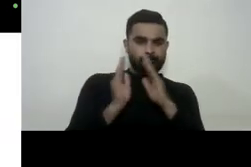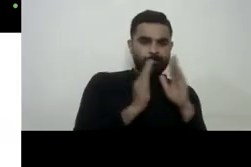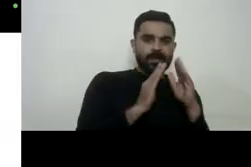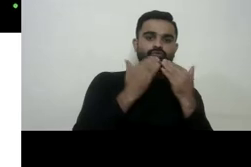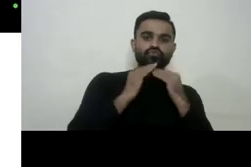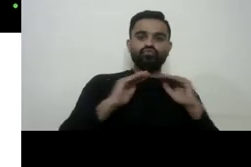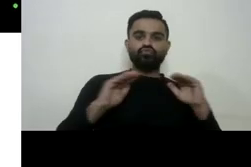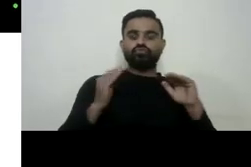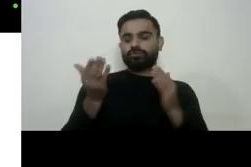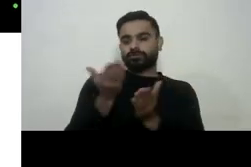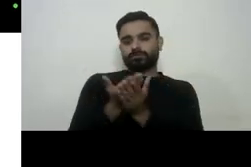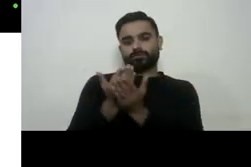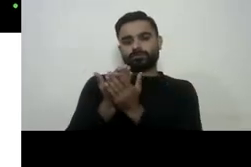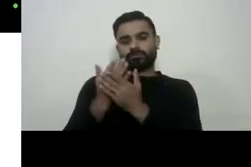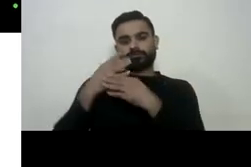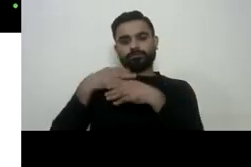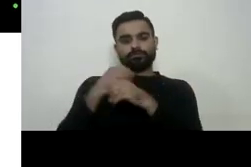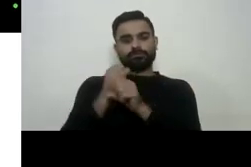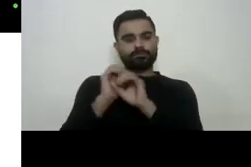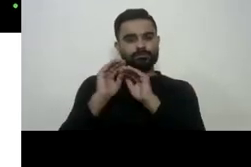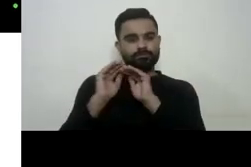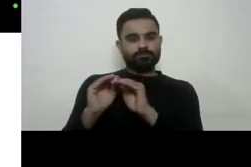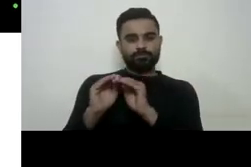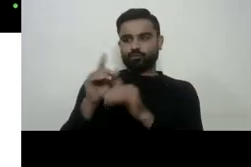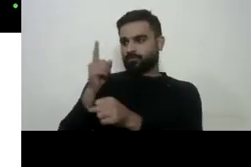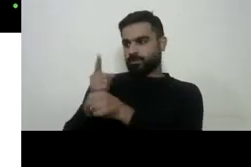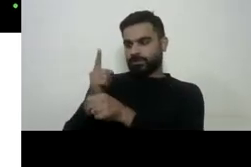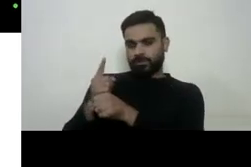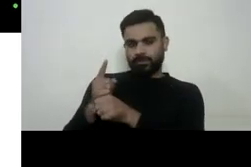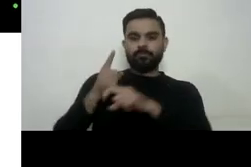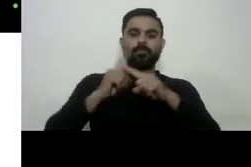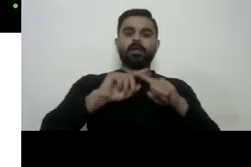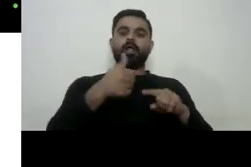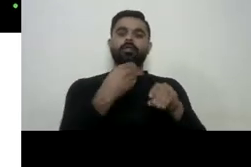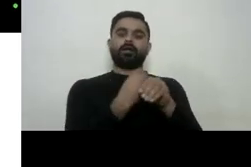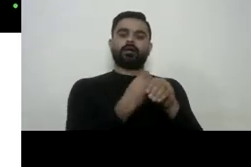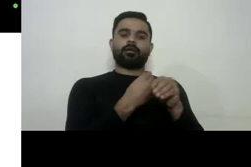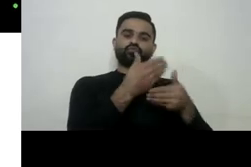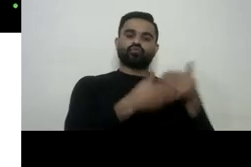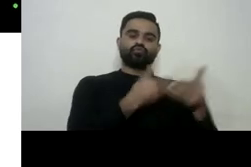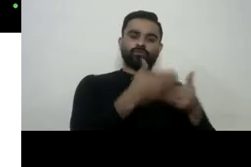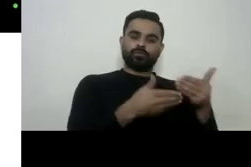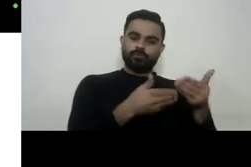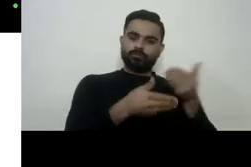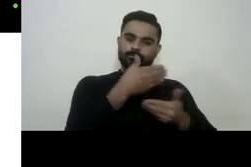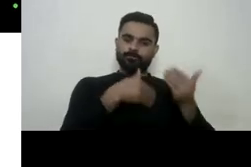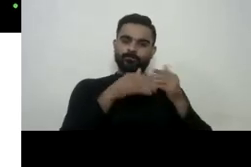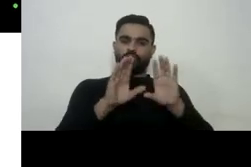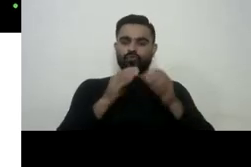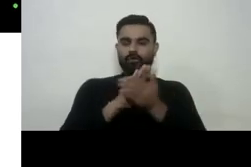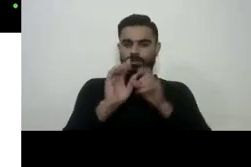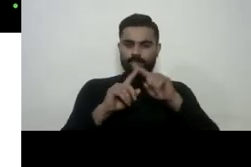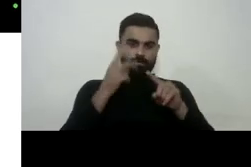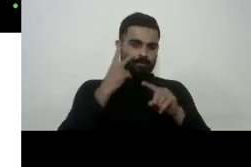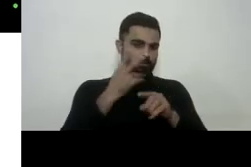producing and that language production is supported by maybe teacher or other peers? So please use the chat box and share